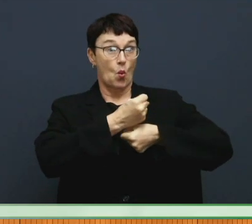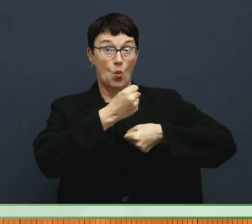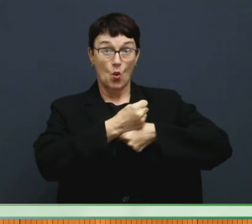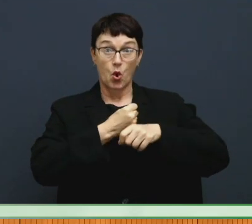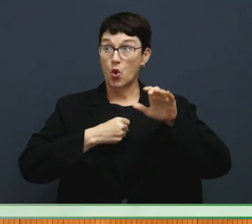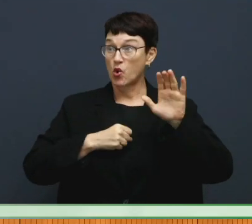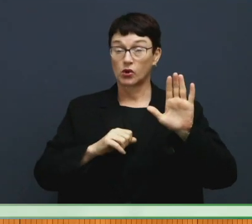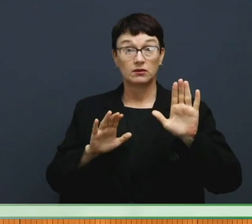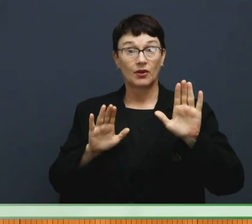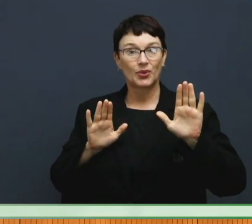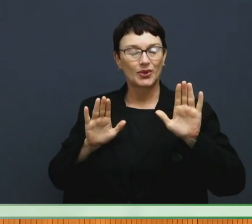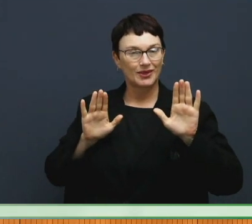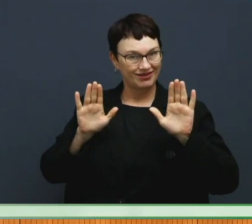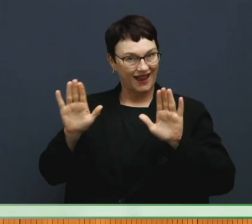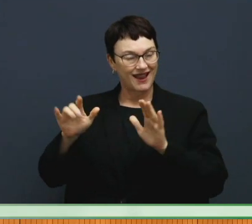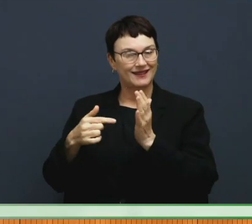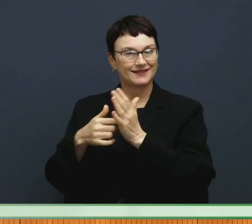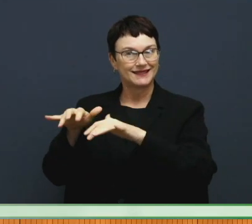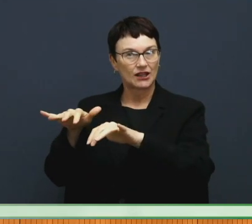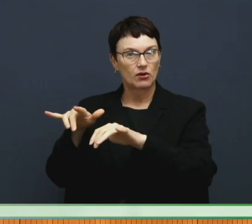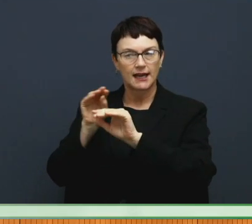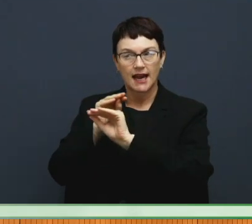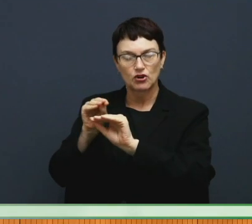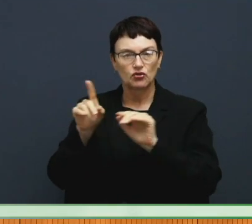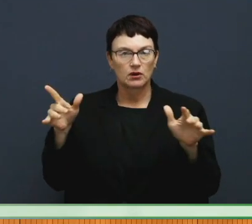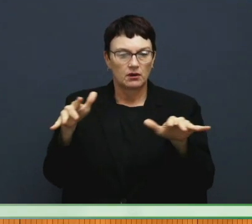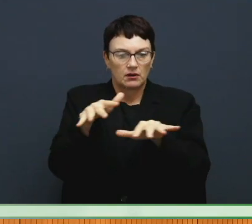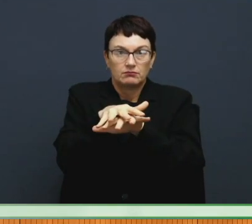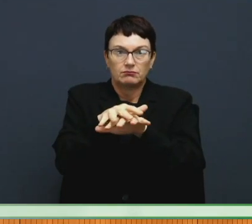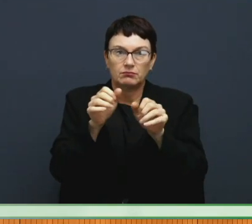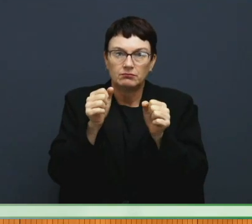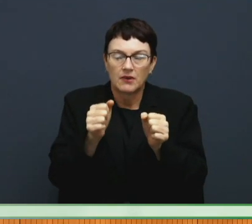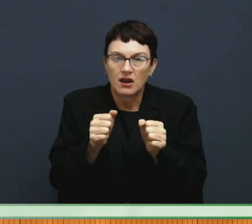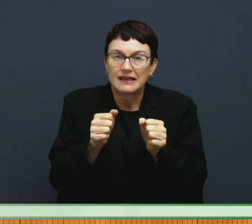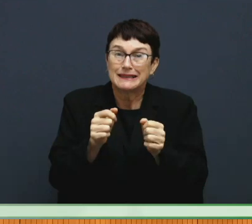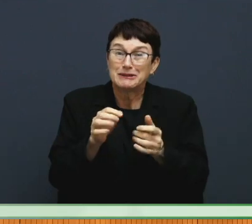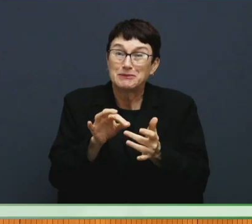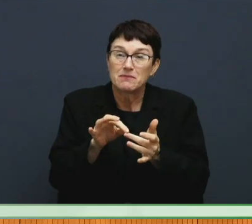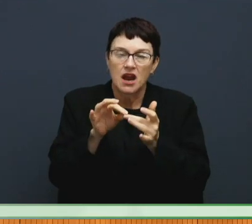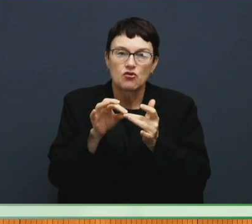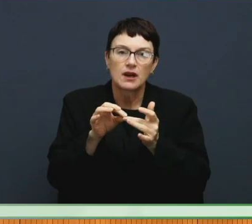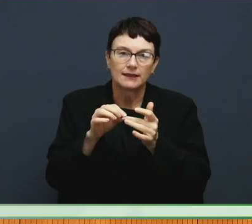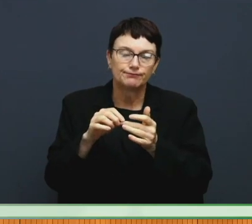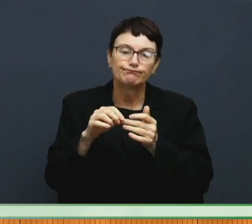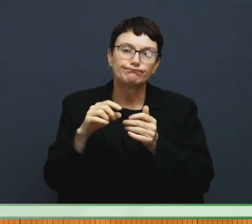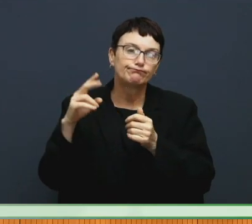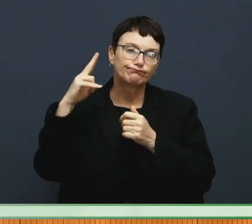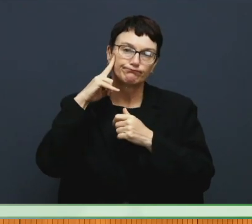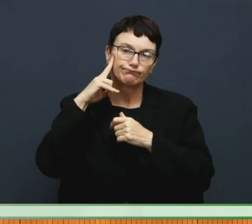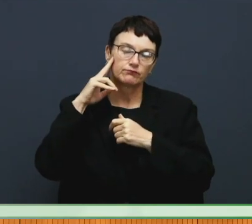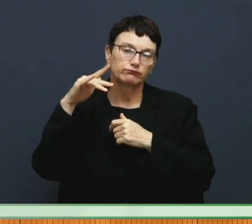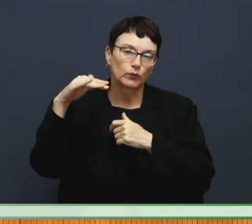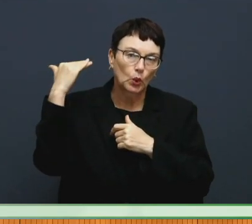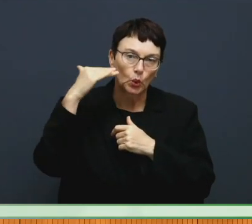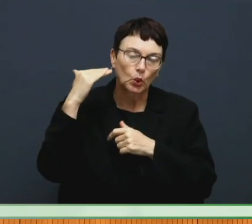career development path for hearing impaired students. Secondly, the project content